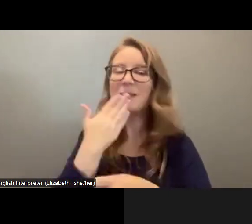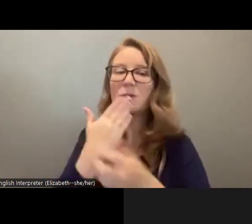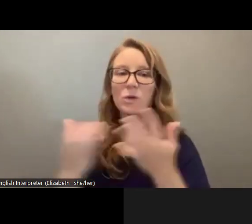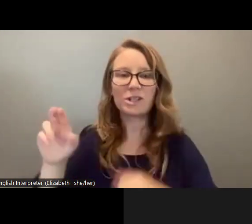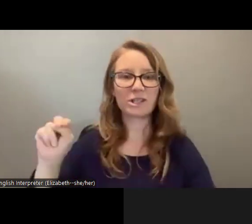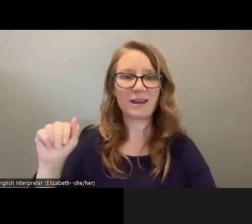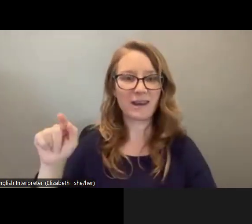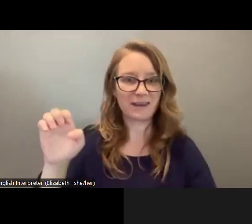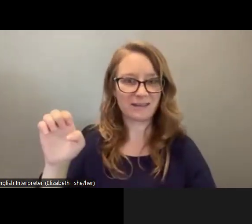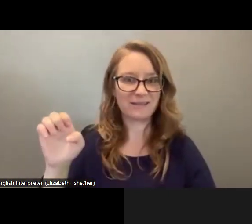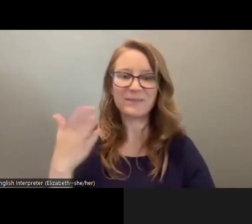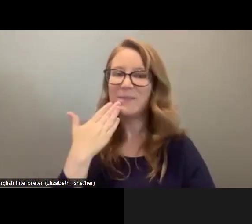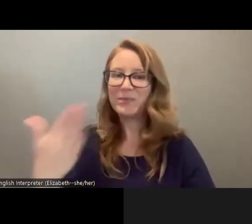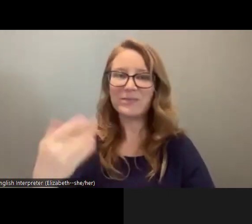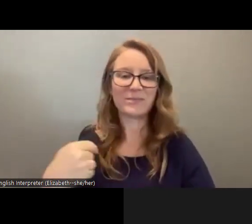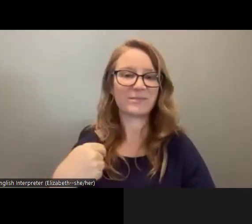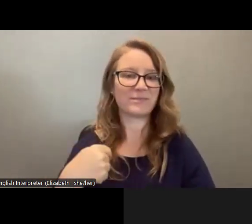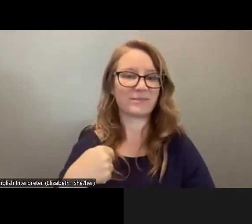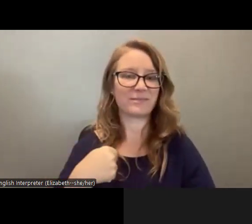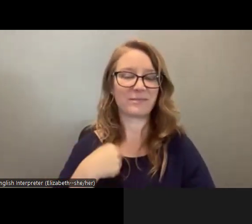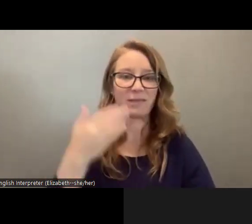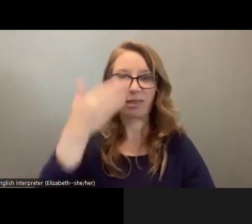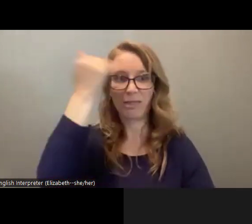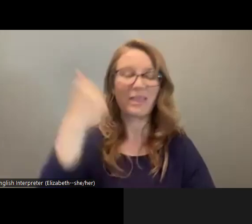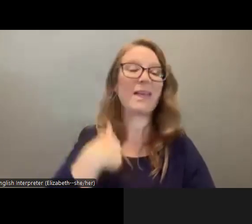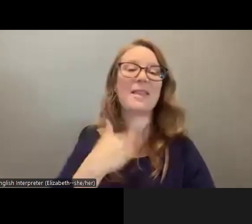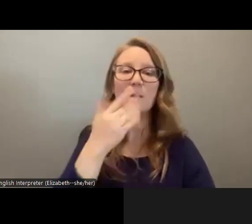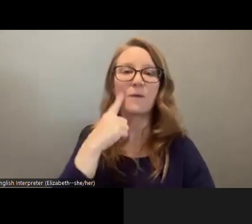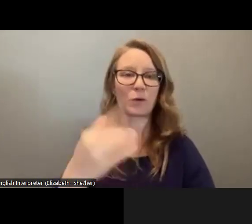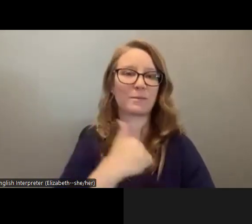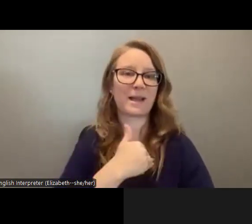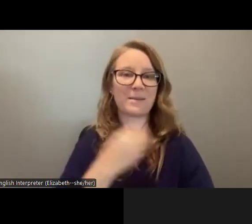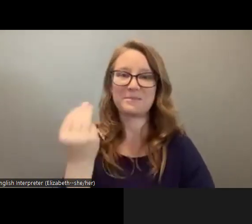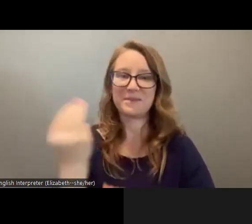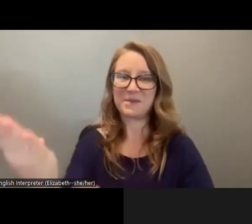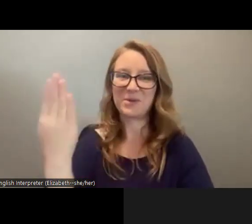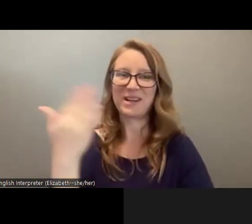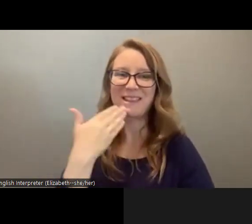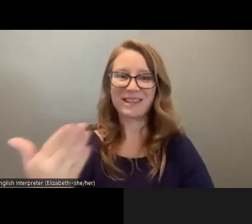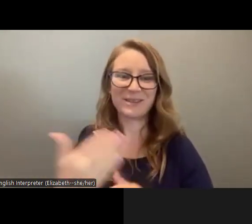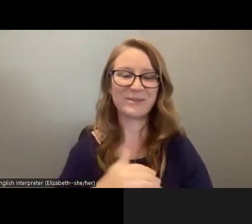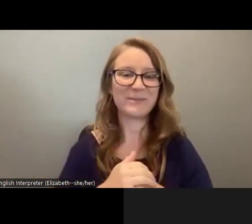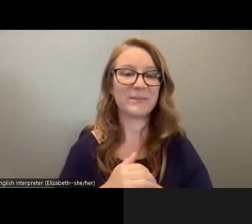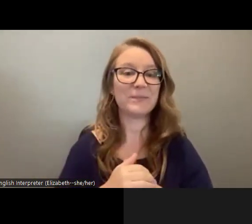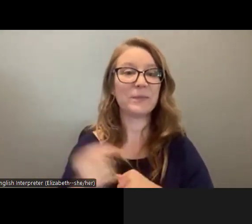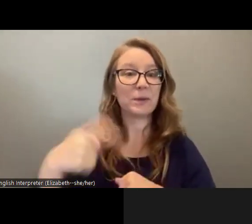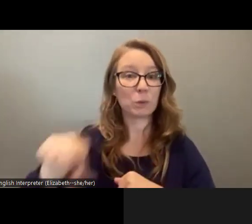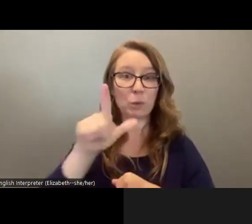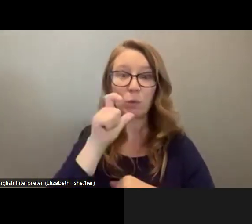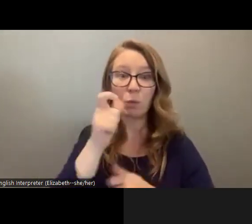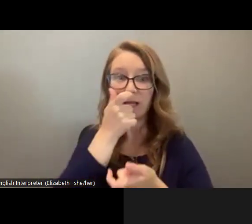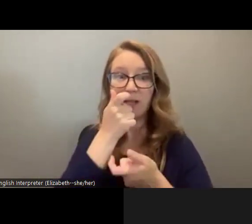Nate. I completely spaced that, so appreciate the reminder on a Monday morning. So for those of you who are